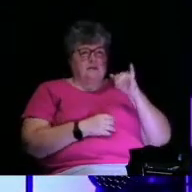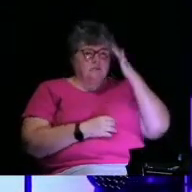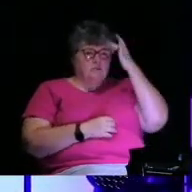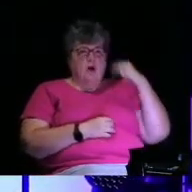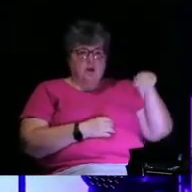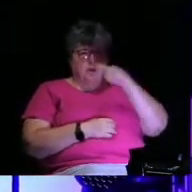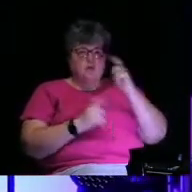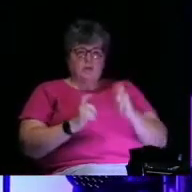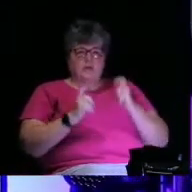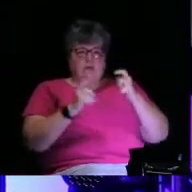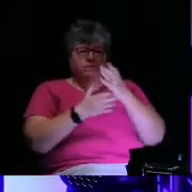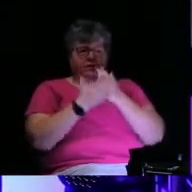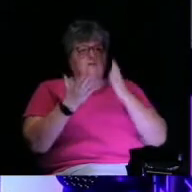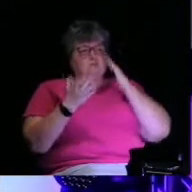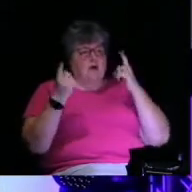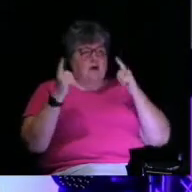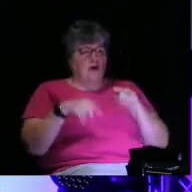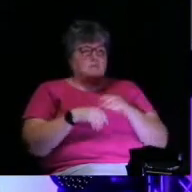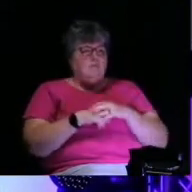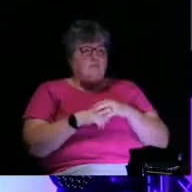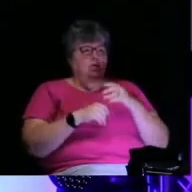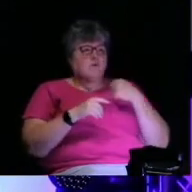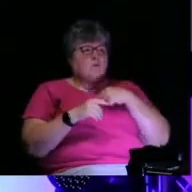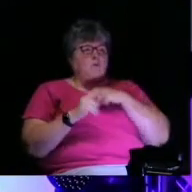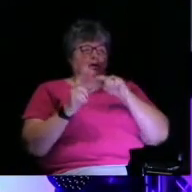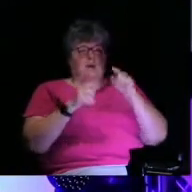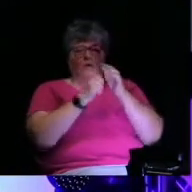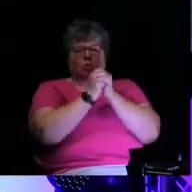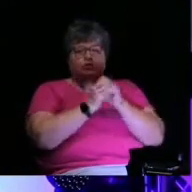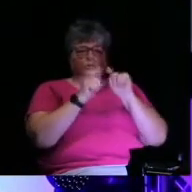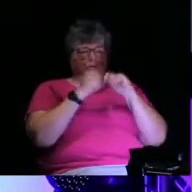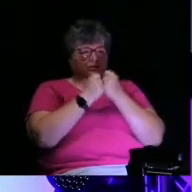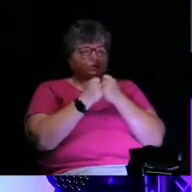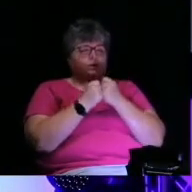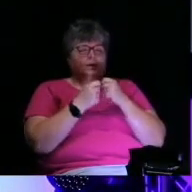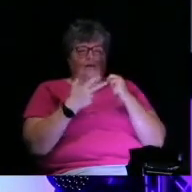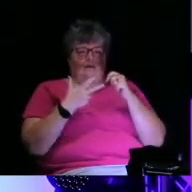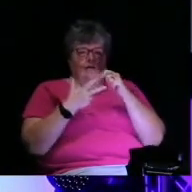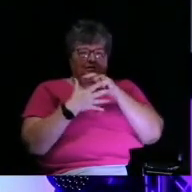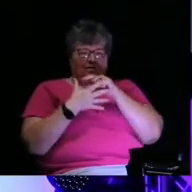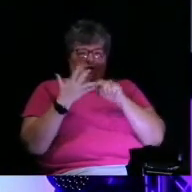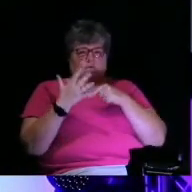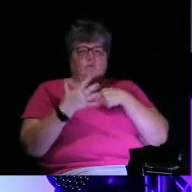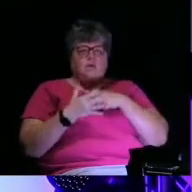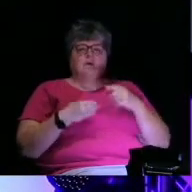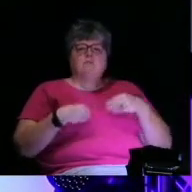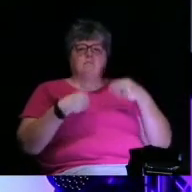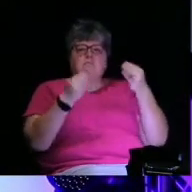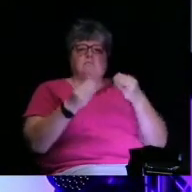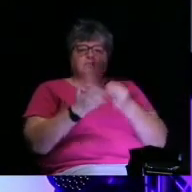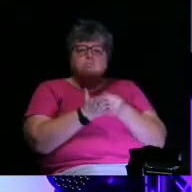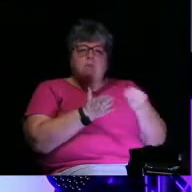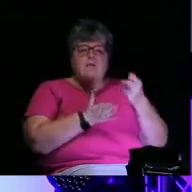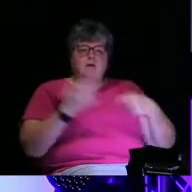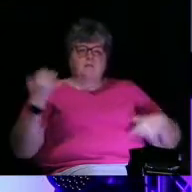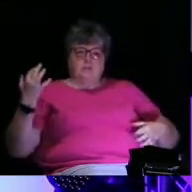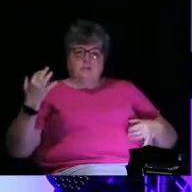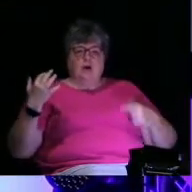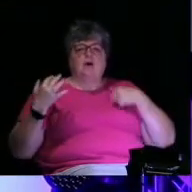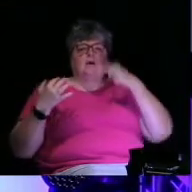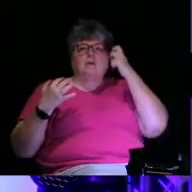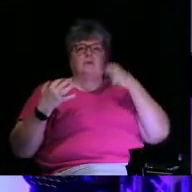give for stuff like that. And by the way, also, we have a worship team in there. There's Mo and Ray and John. And we bought them guitars because you have to have a guitar to lead worship. Because here's